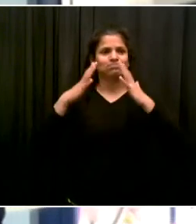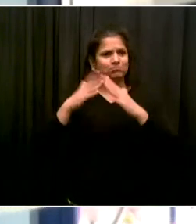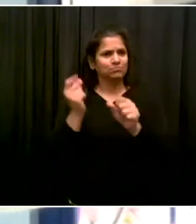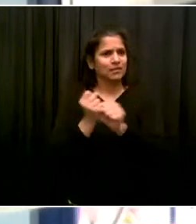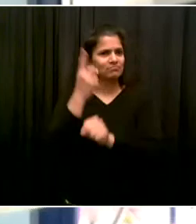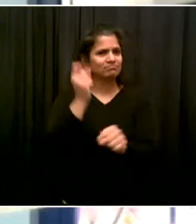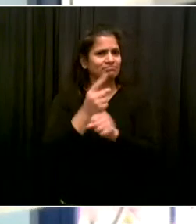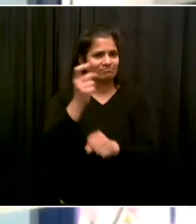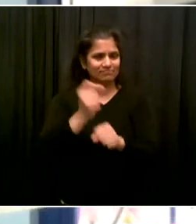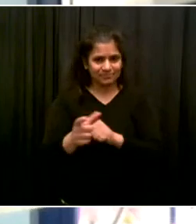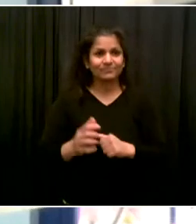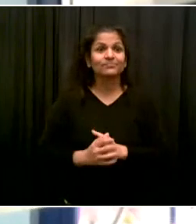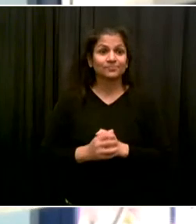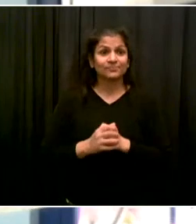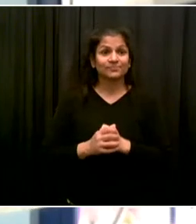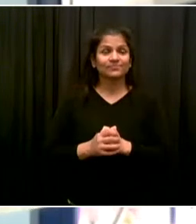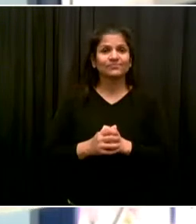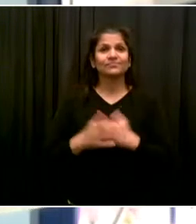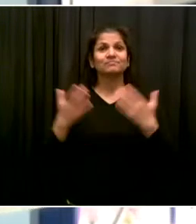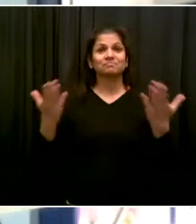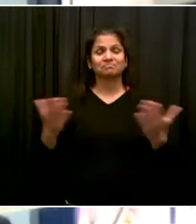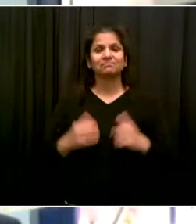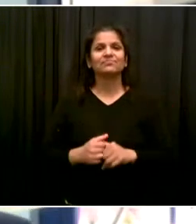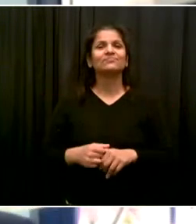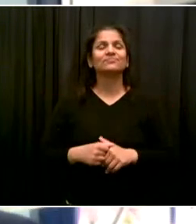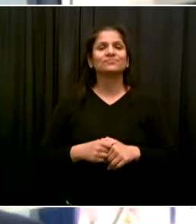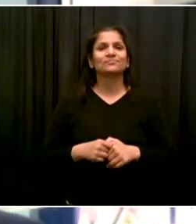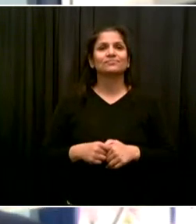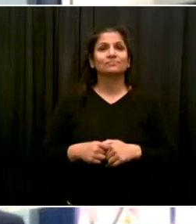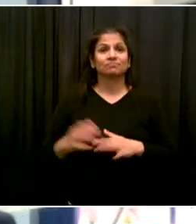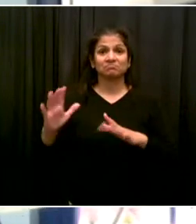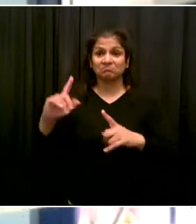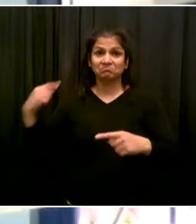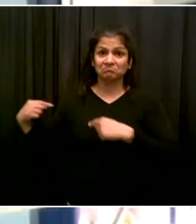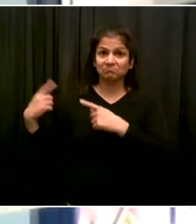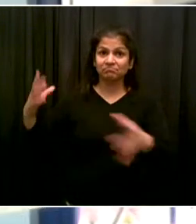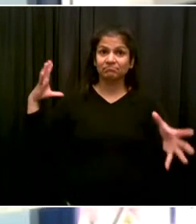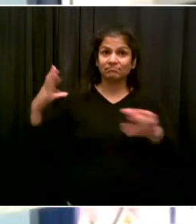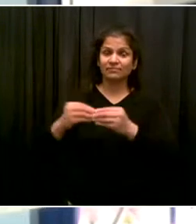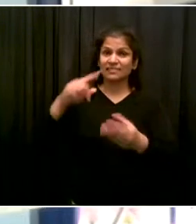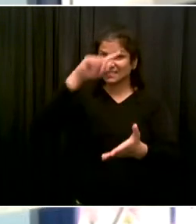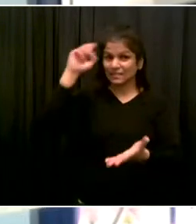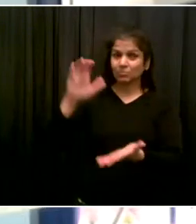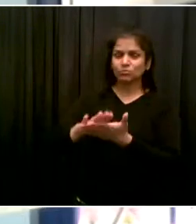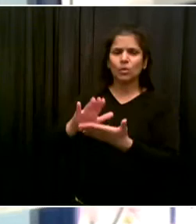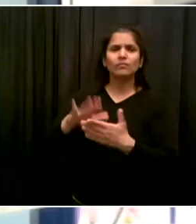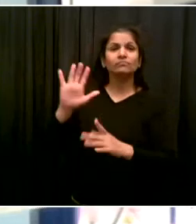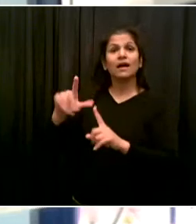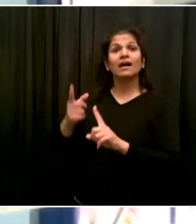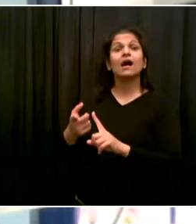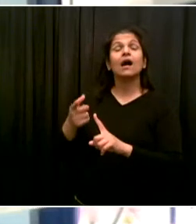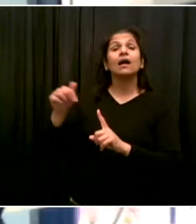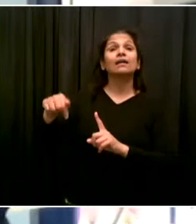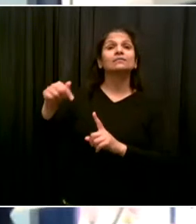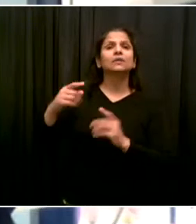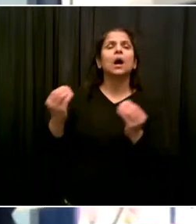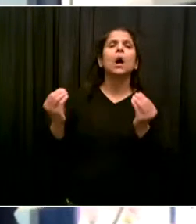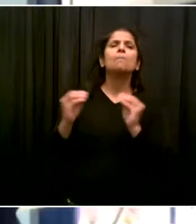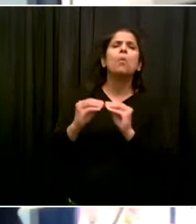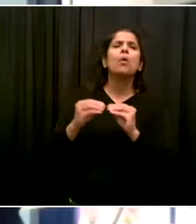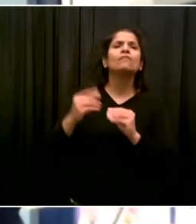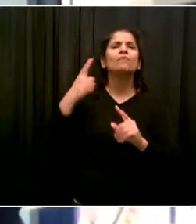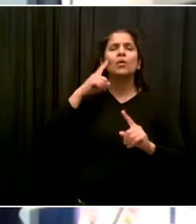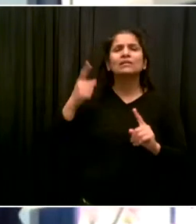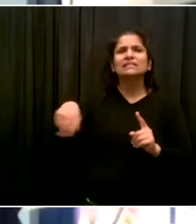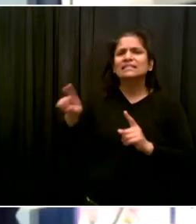year and a way to prepare for the fall. It's a time for educators to help students in need catch up and provide new opportunities for